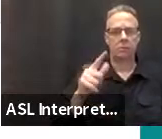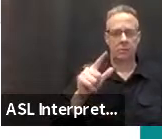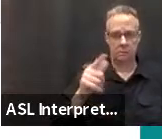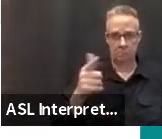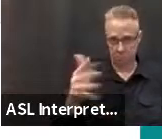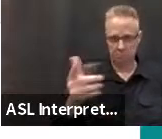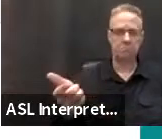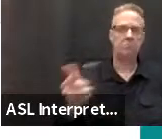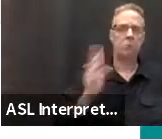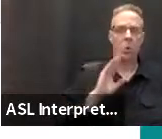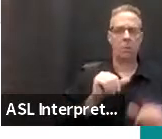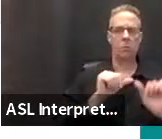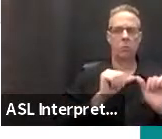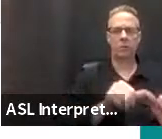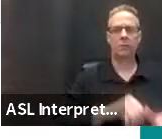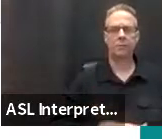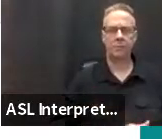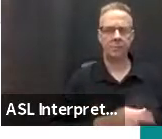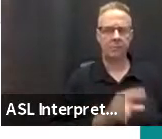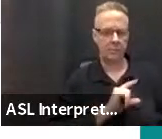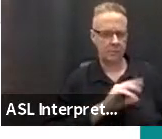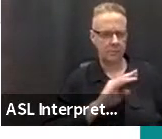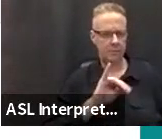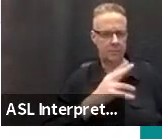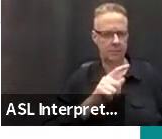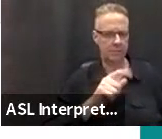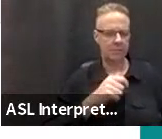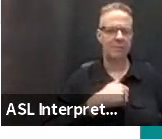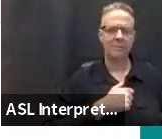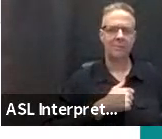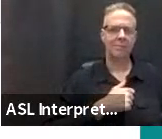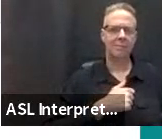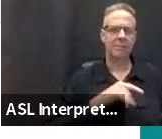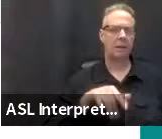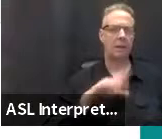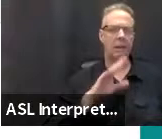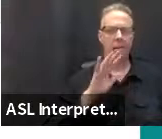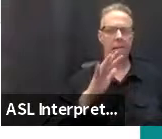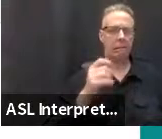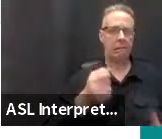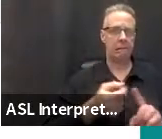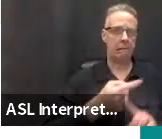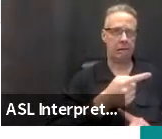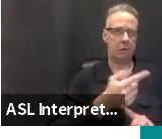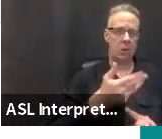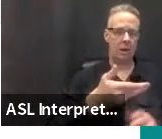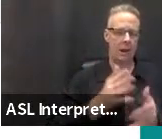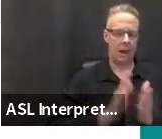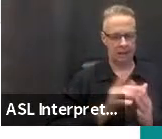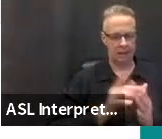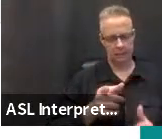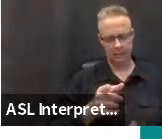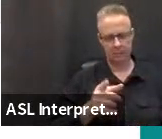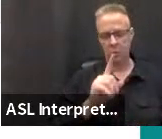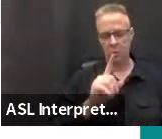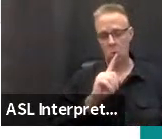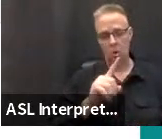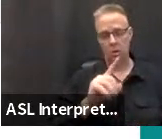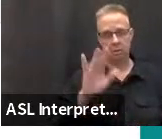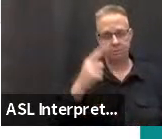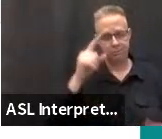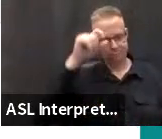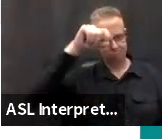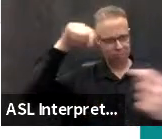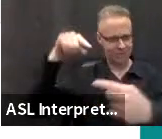on. Thanks. This is kind of a tangent to what was already asked. Fortunately, great minds were thinking alike.